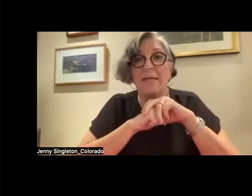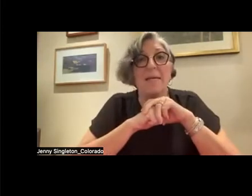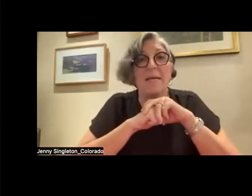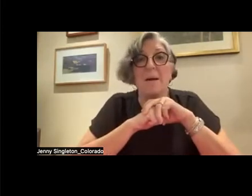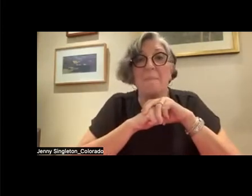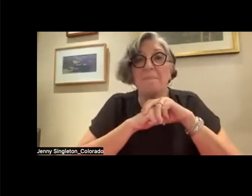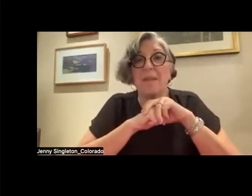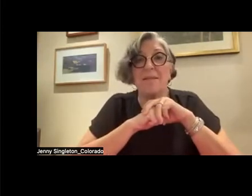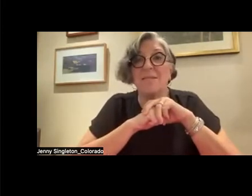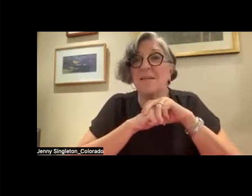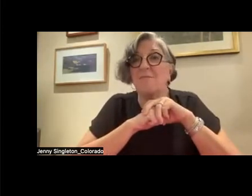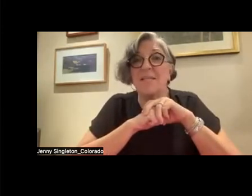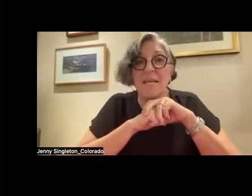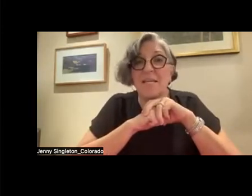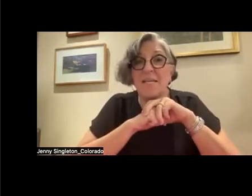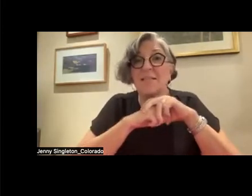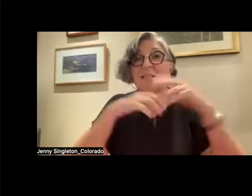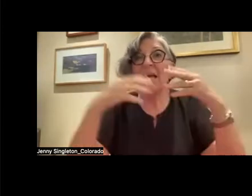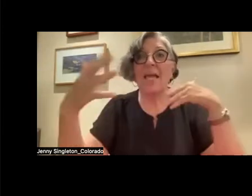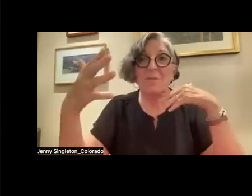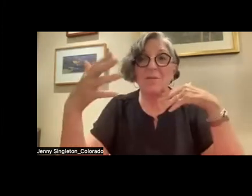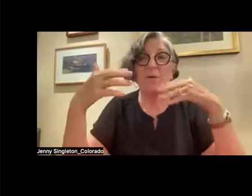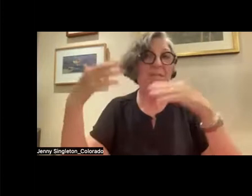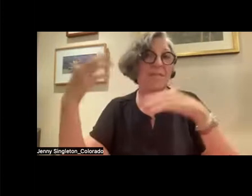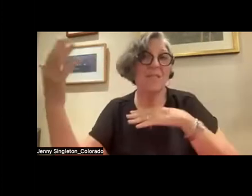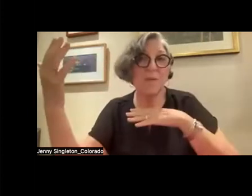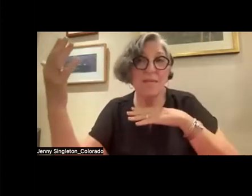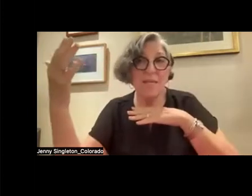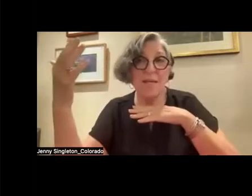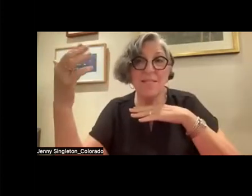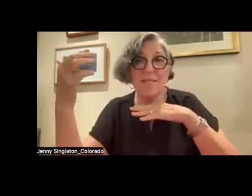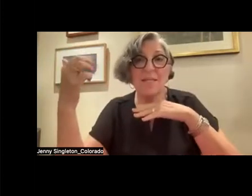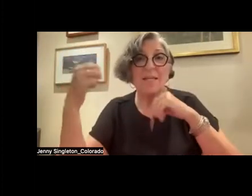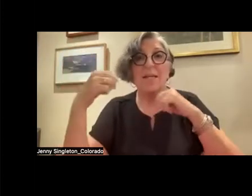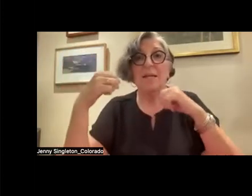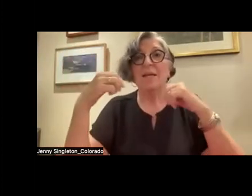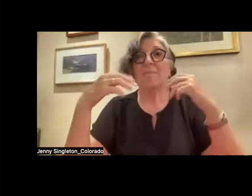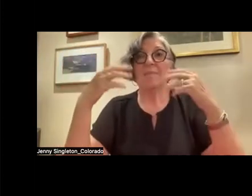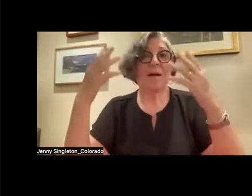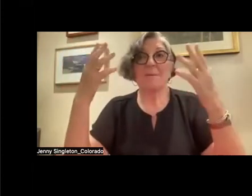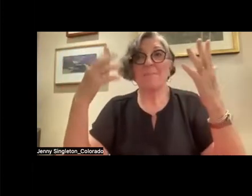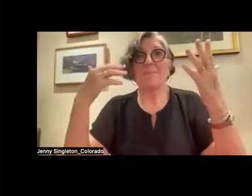problematic. Deaf identity is entangled with disability identity,